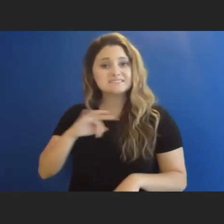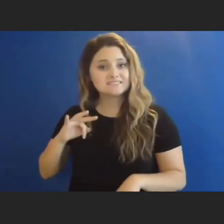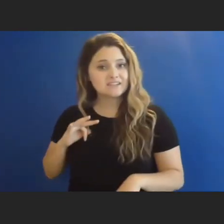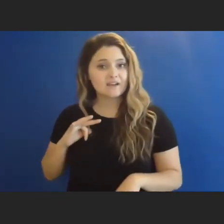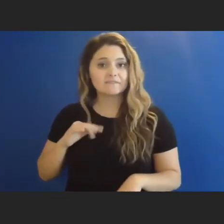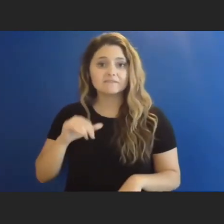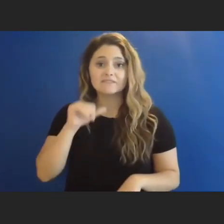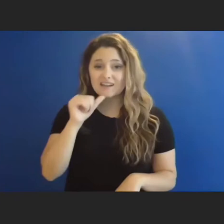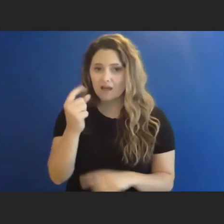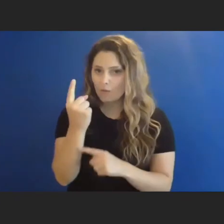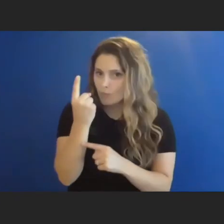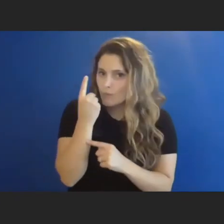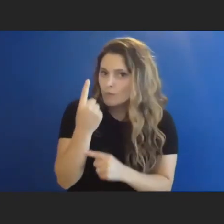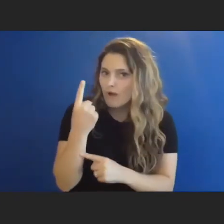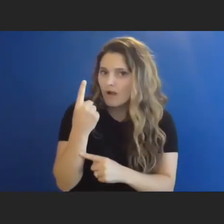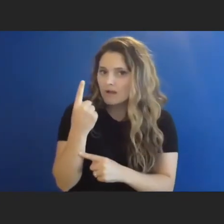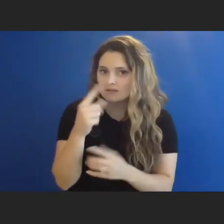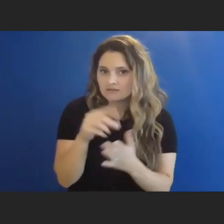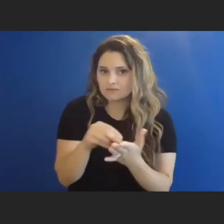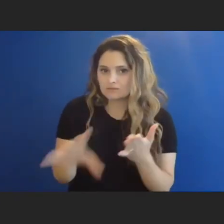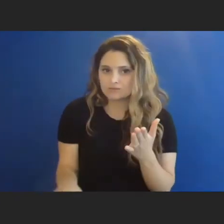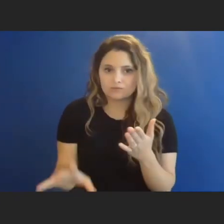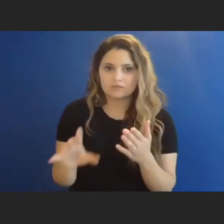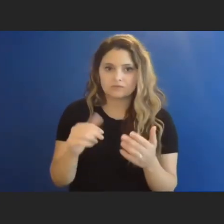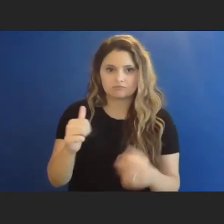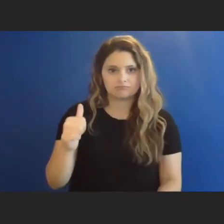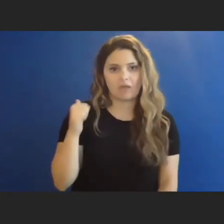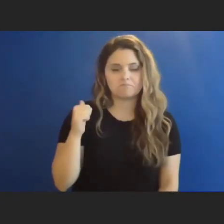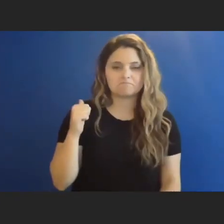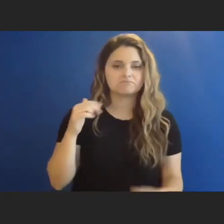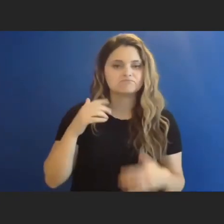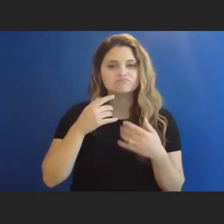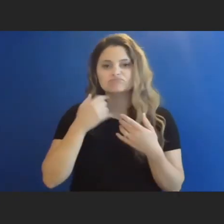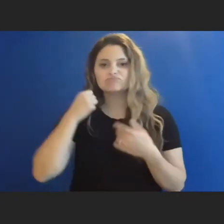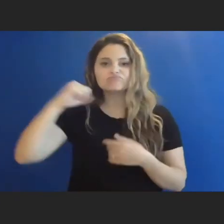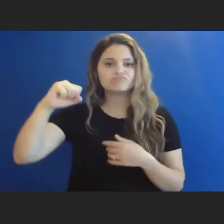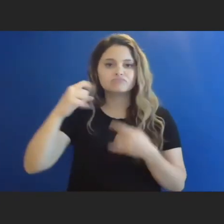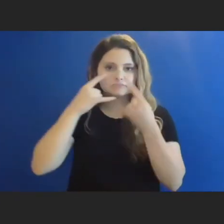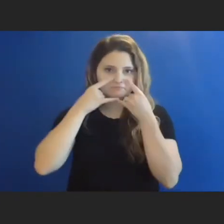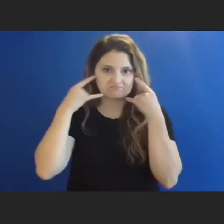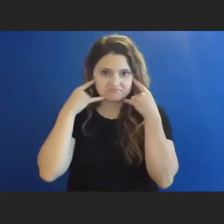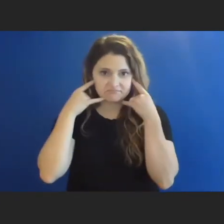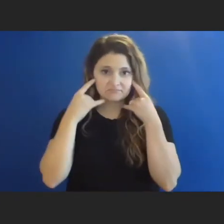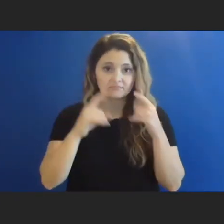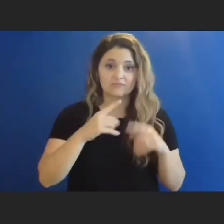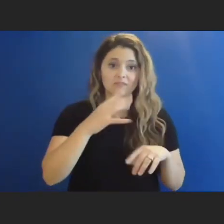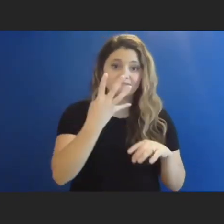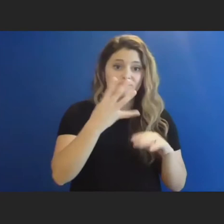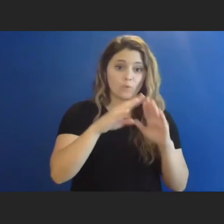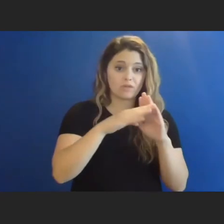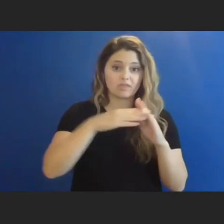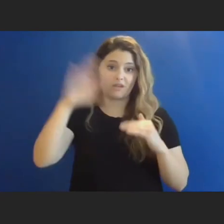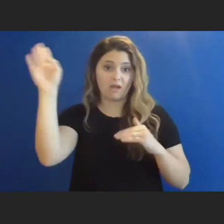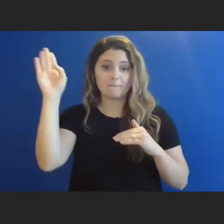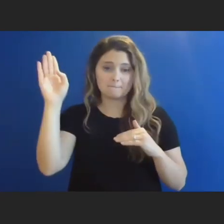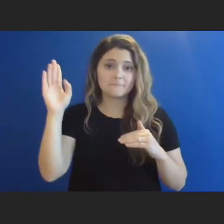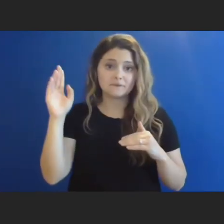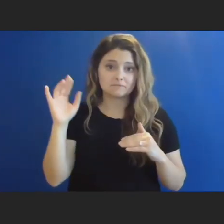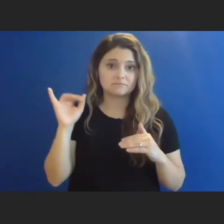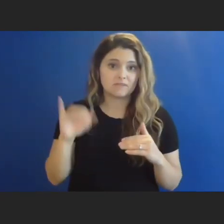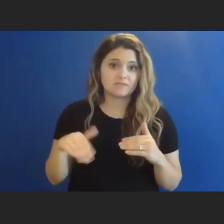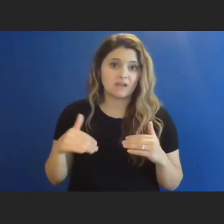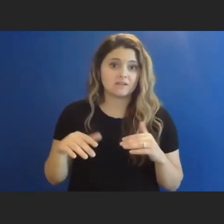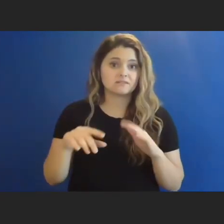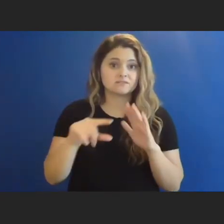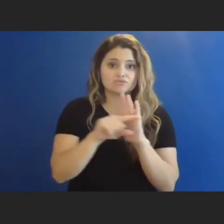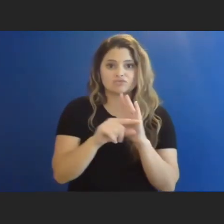not have one student refuse to wear a mask in grade fourth grade or up, which is at the grade level